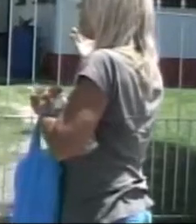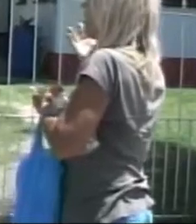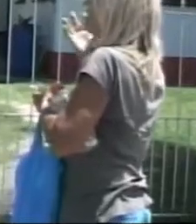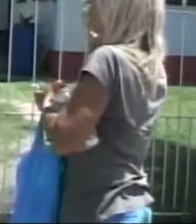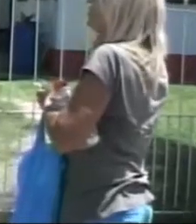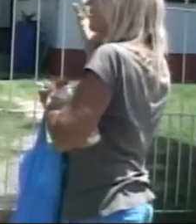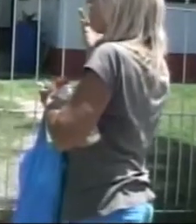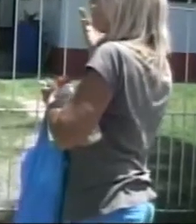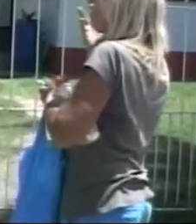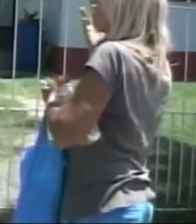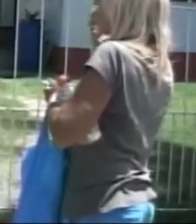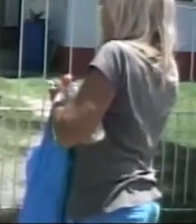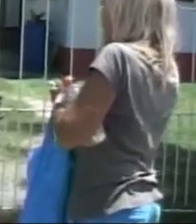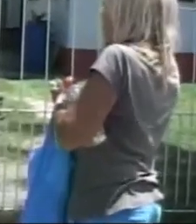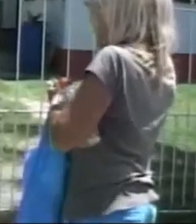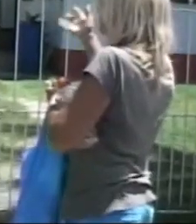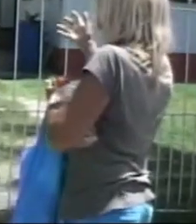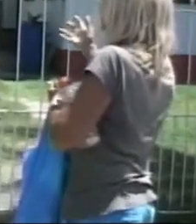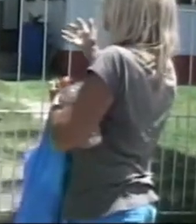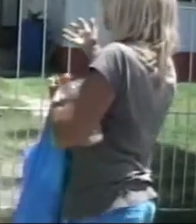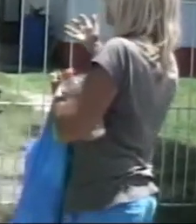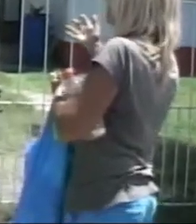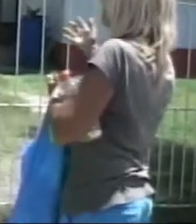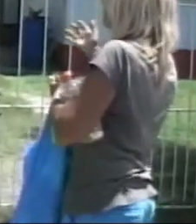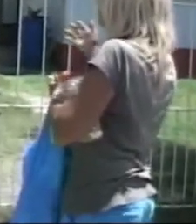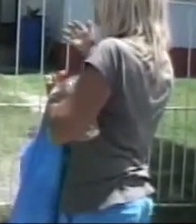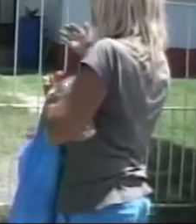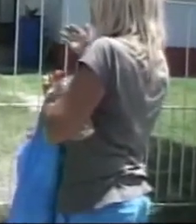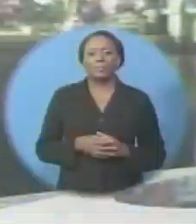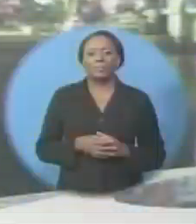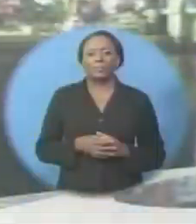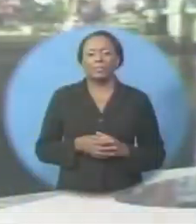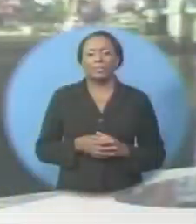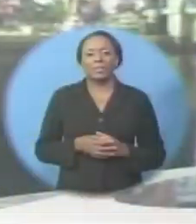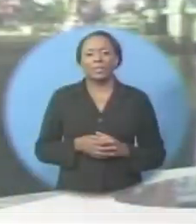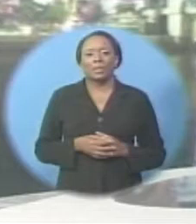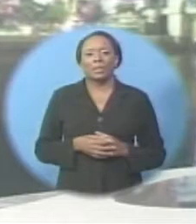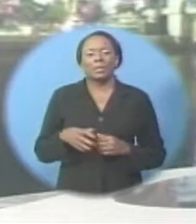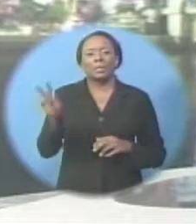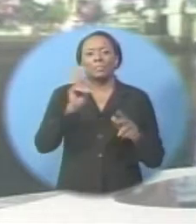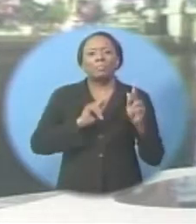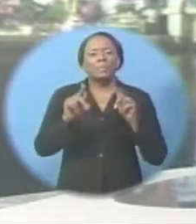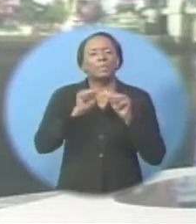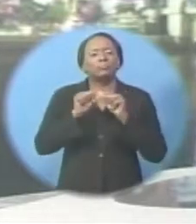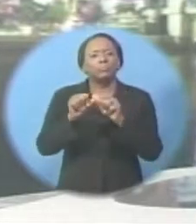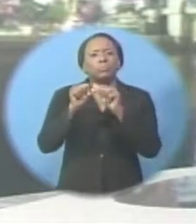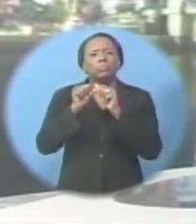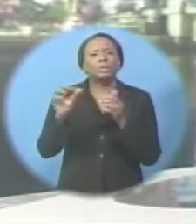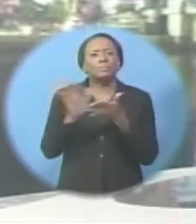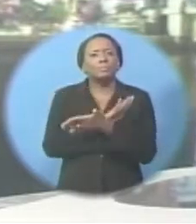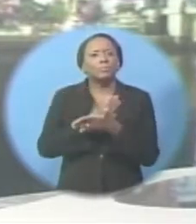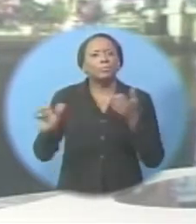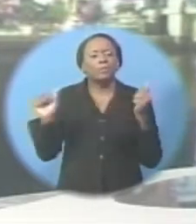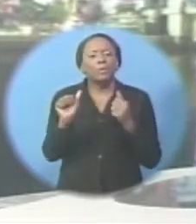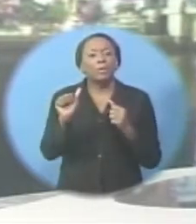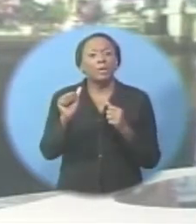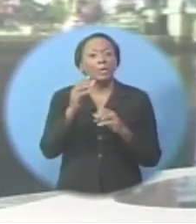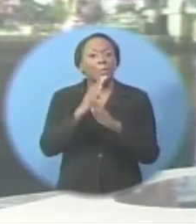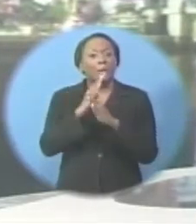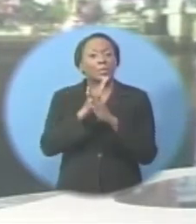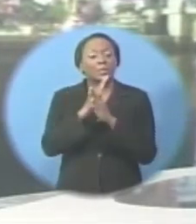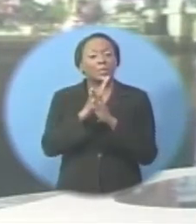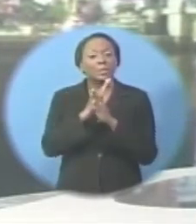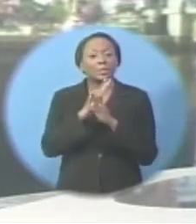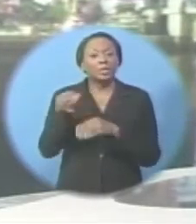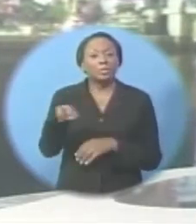strain. Kareem Smith, CBC News. It's costing the Transport Board a significant amount